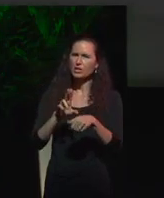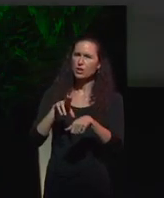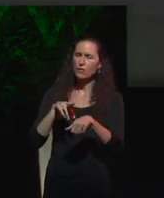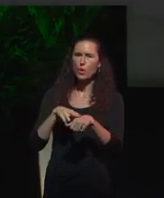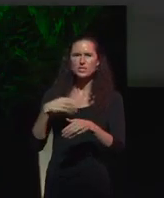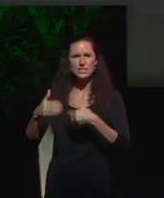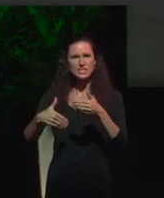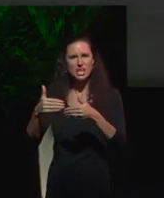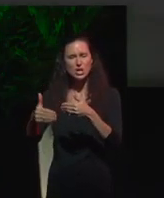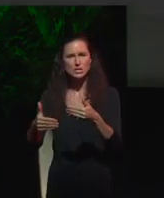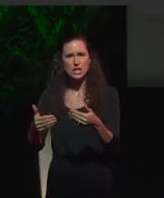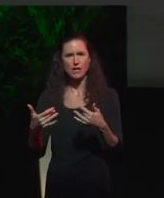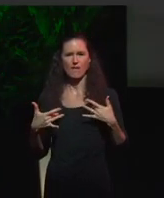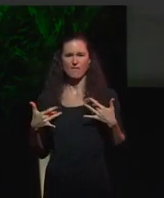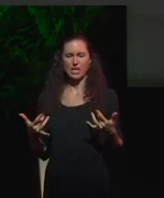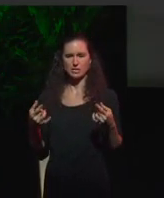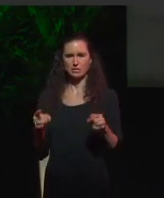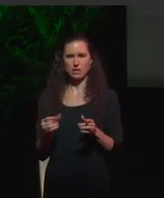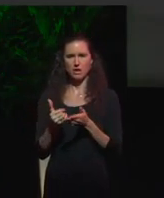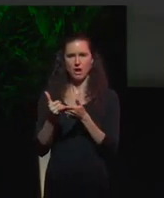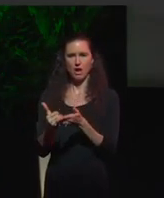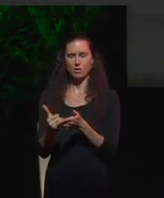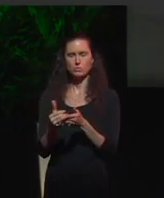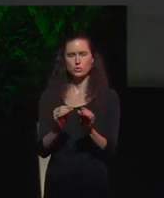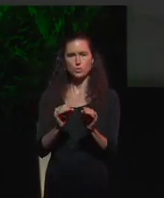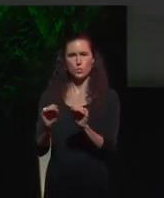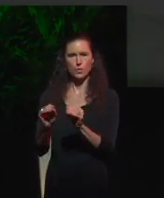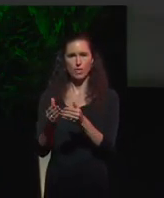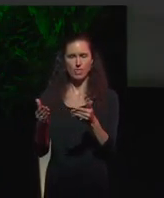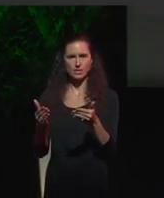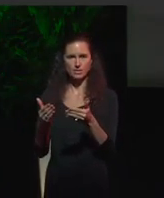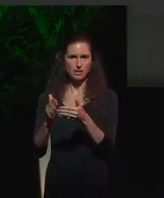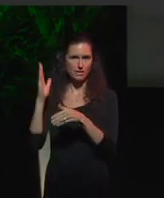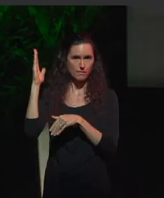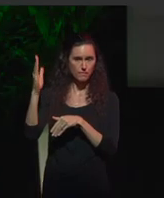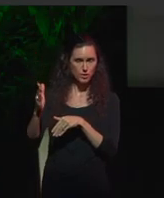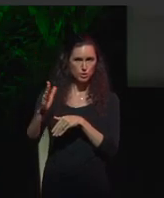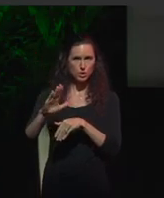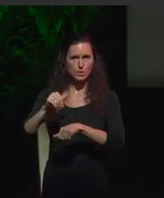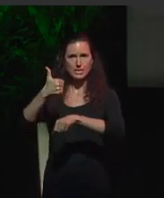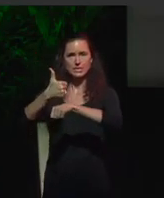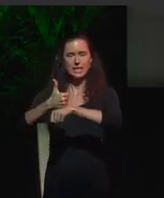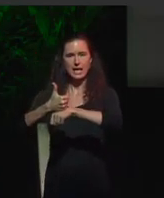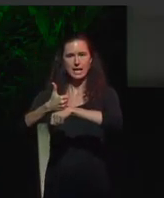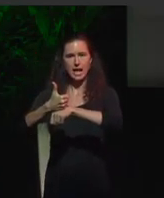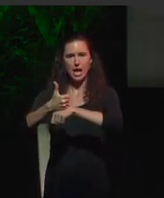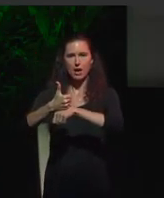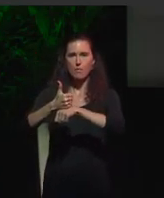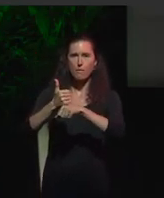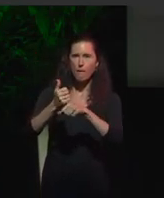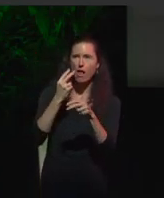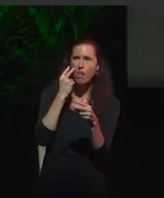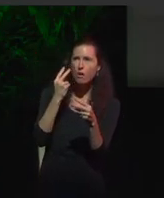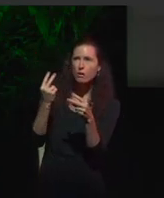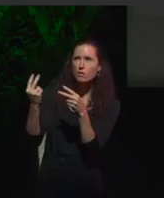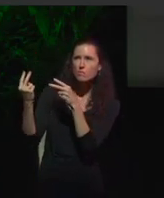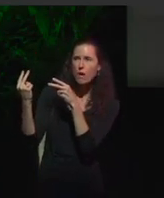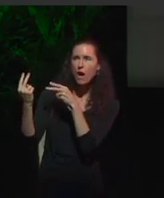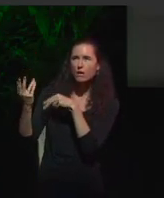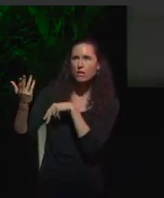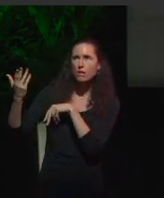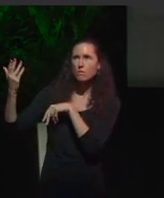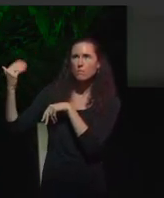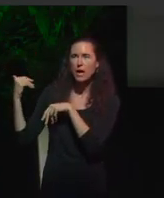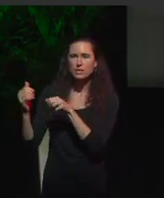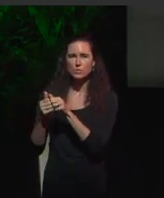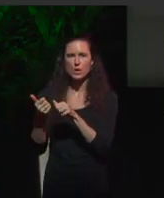moves action forward. So allow me to set the stage for where we might go by looking back at where we've been with a few